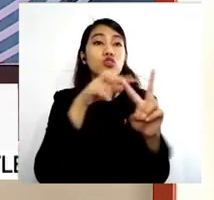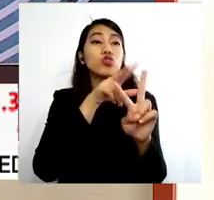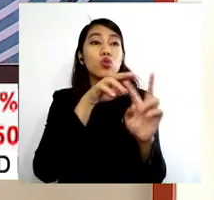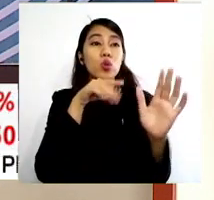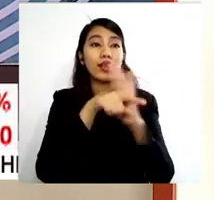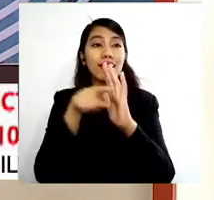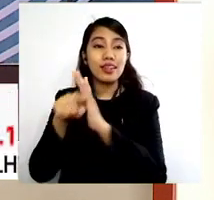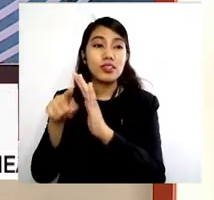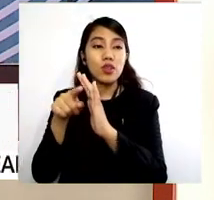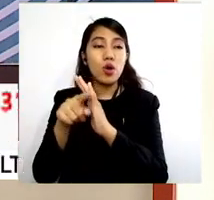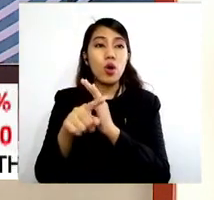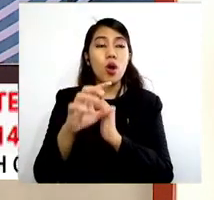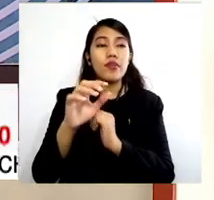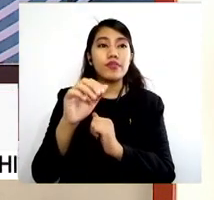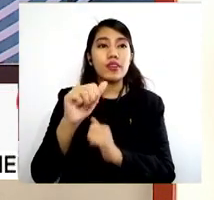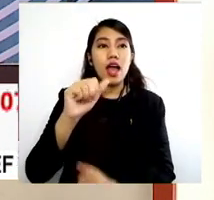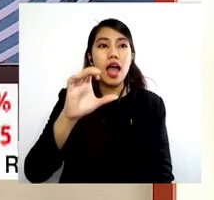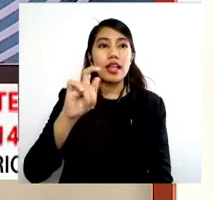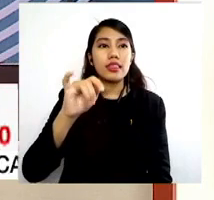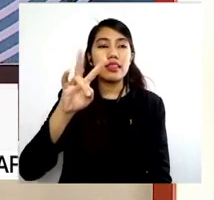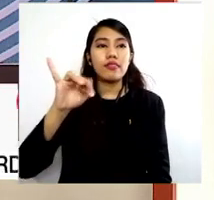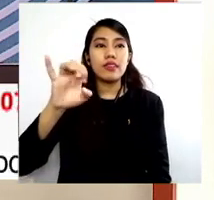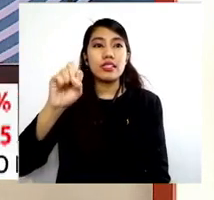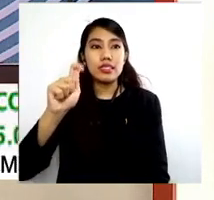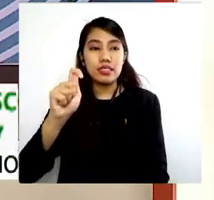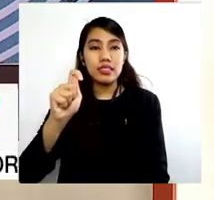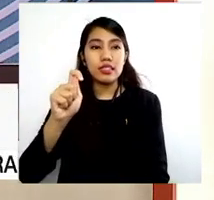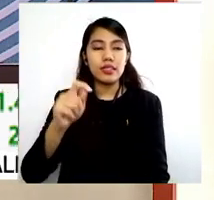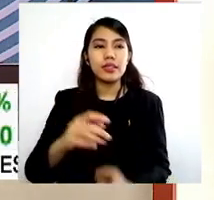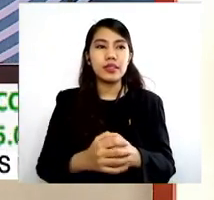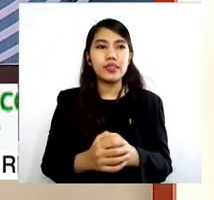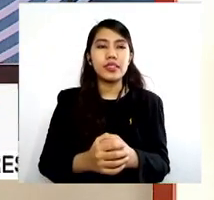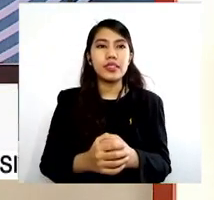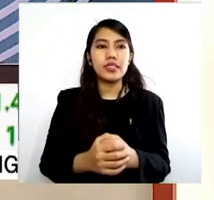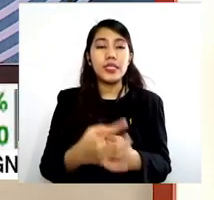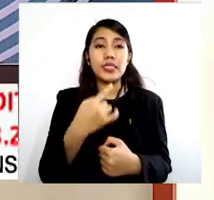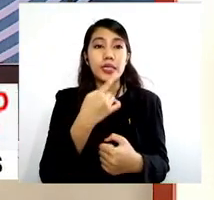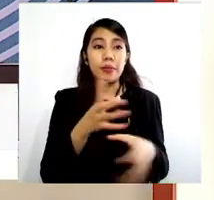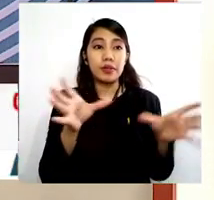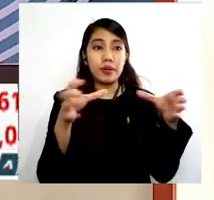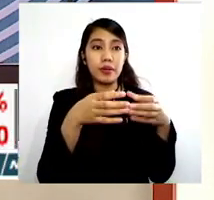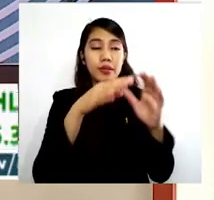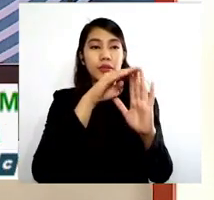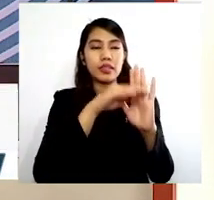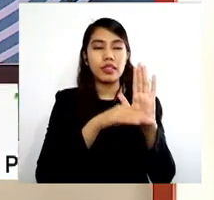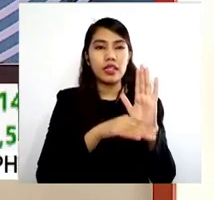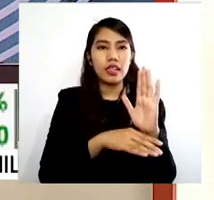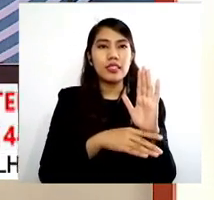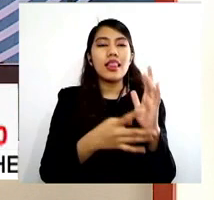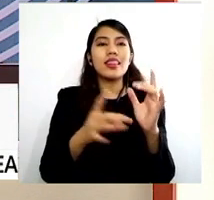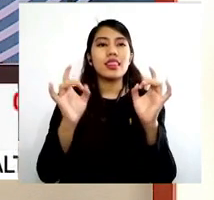apart after being described by the Makabayan bloc as a threat to all human rights workers. Now, joining us on the line for more on